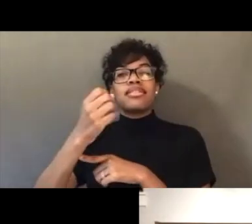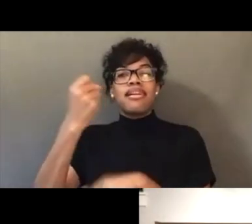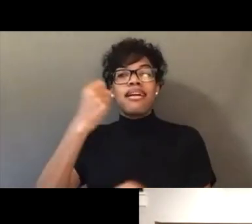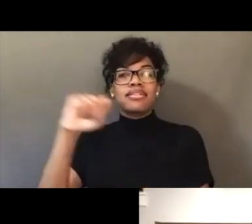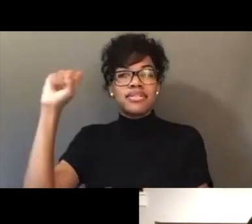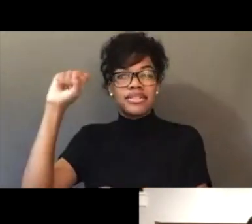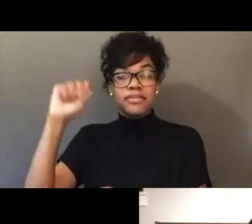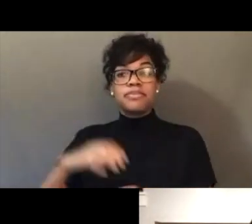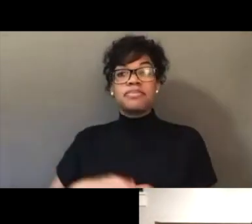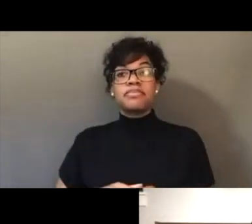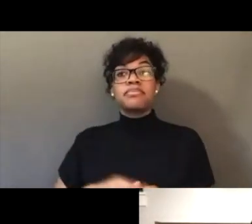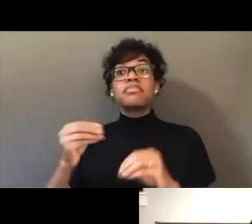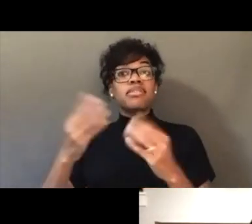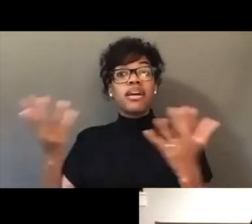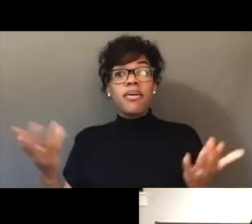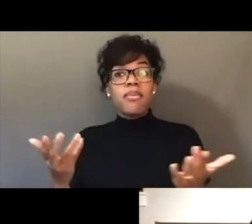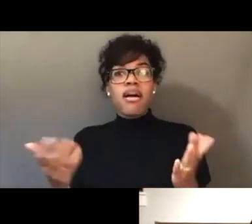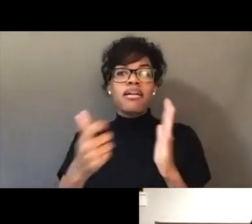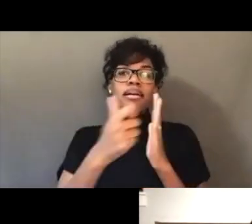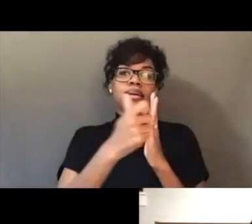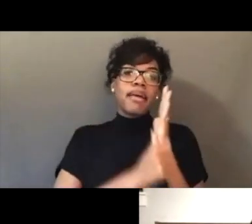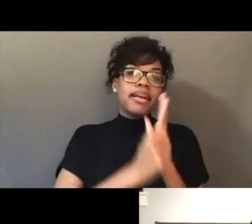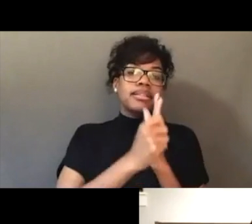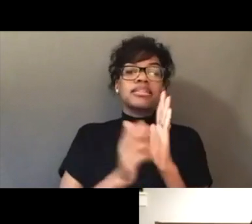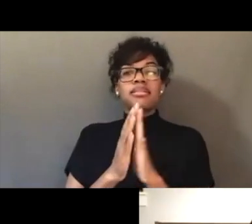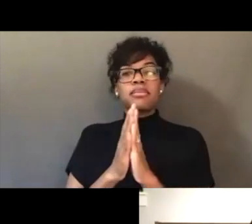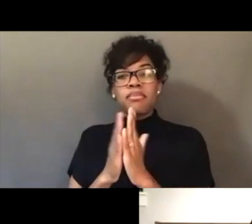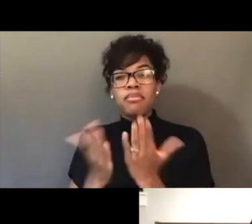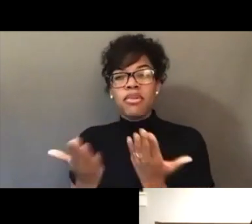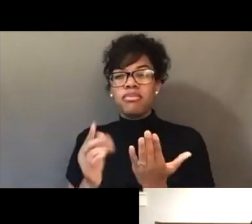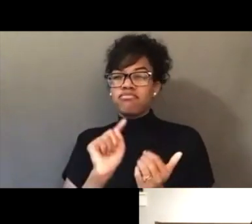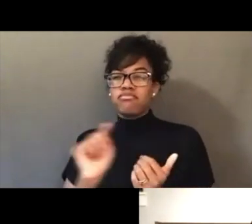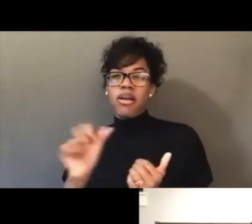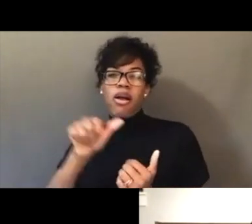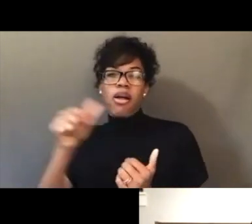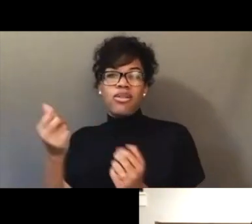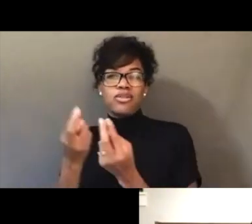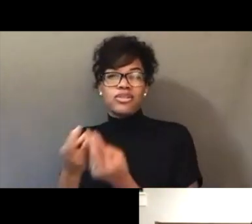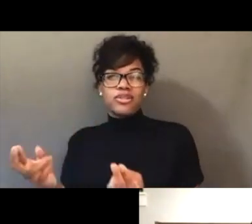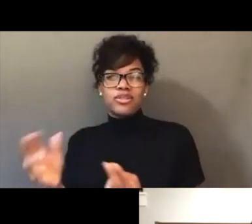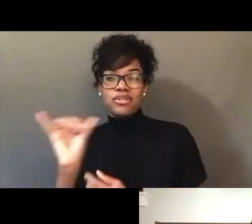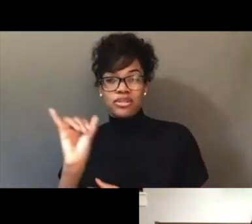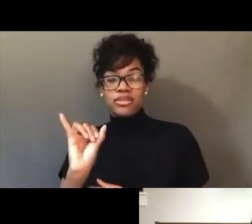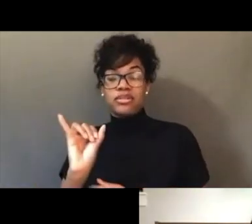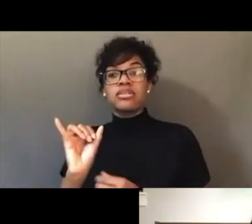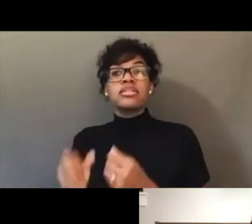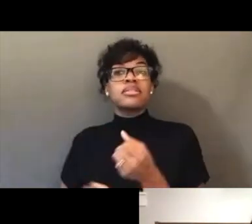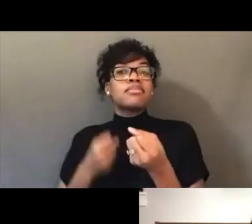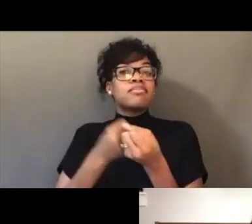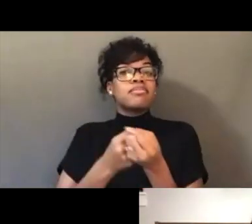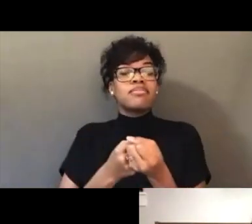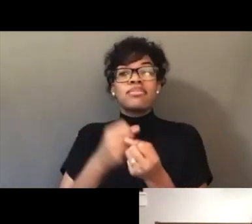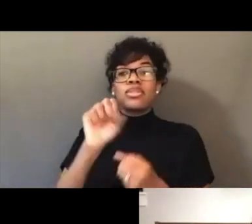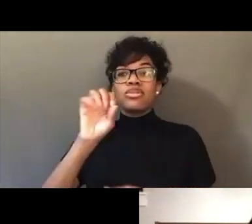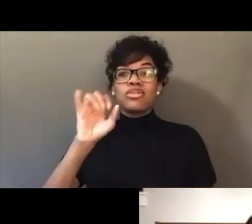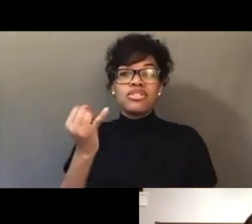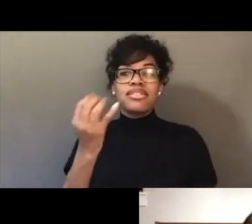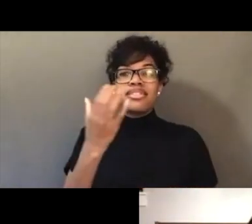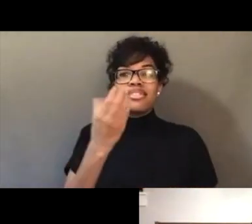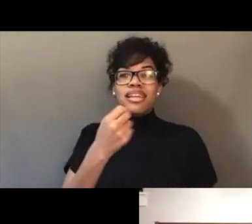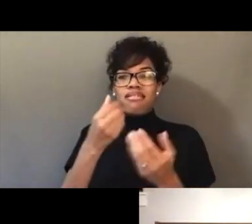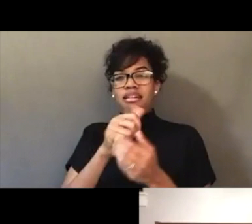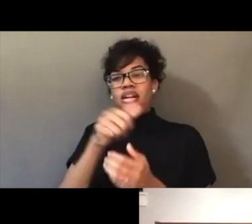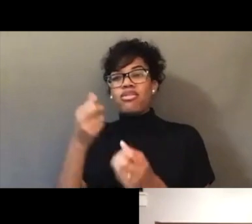books, and other resources promote equity and racial justice in the classroom. And their quarterly magazine regularly